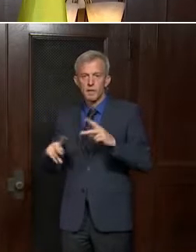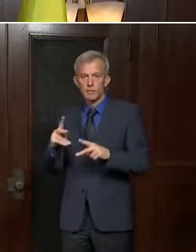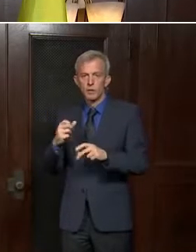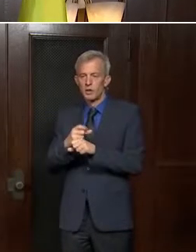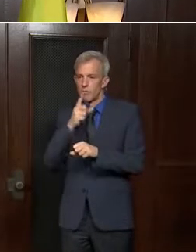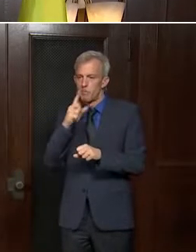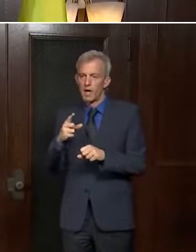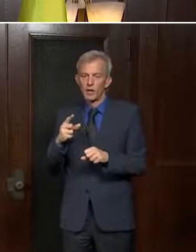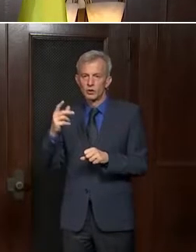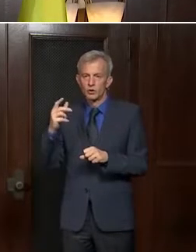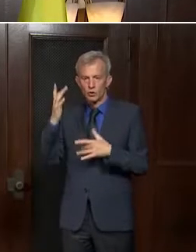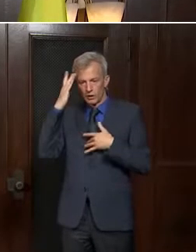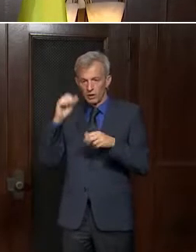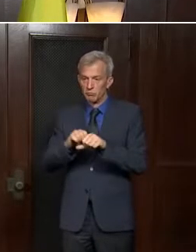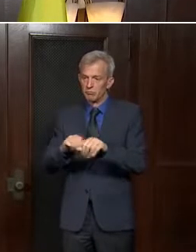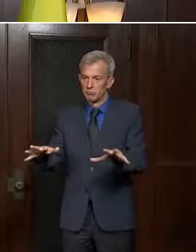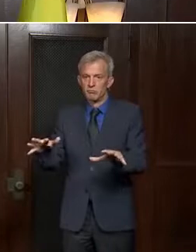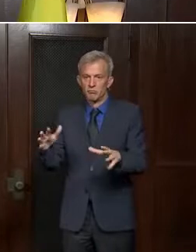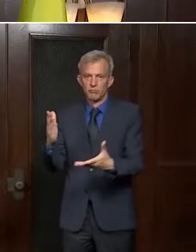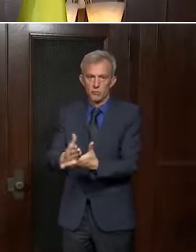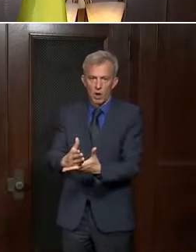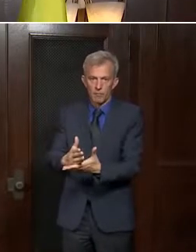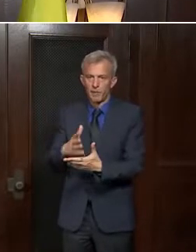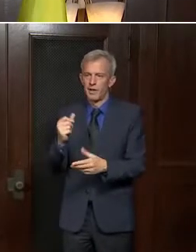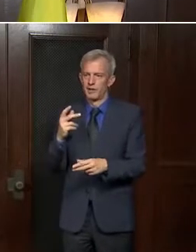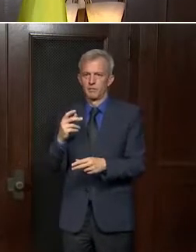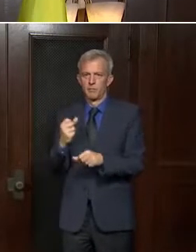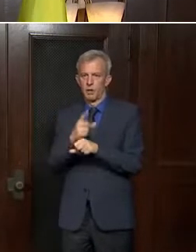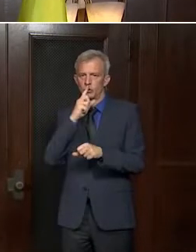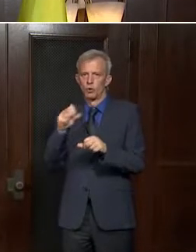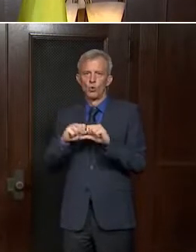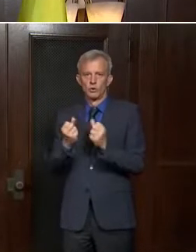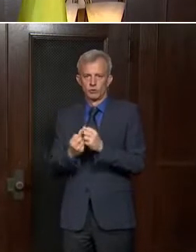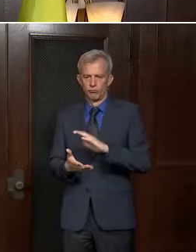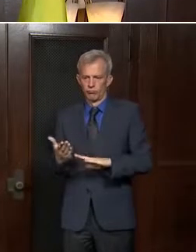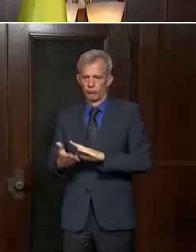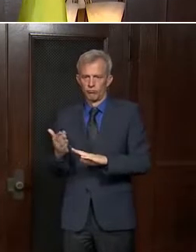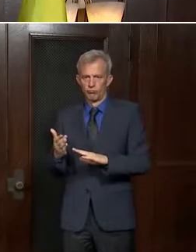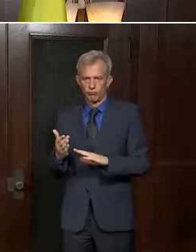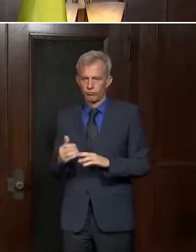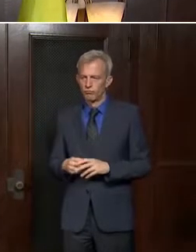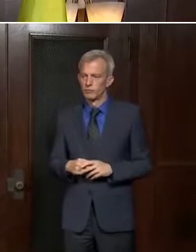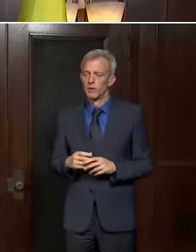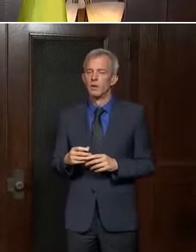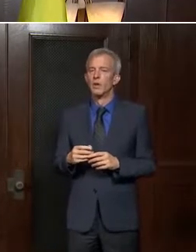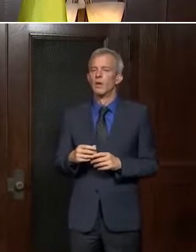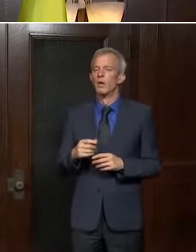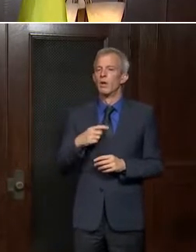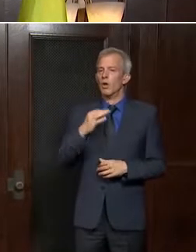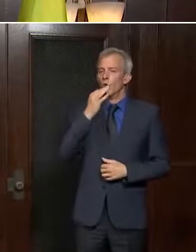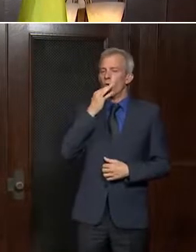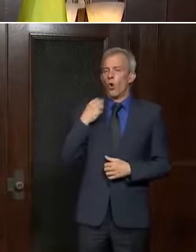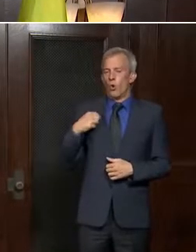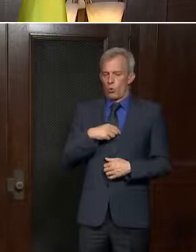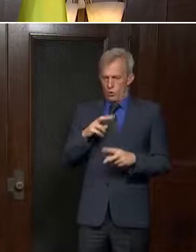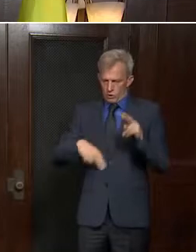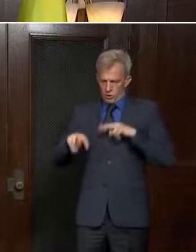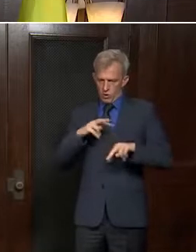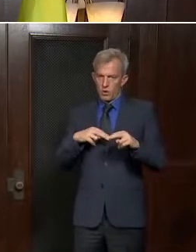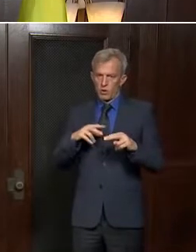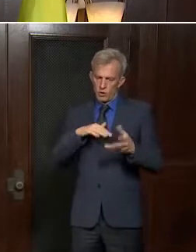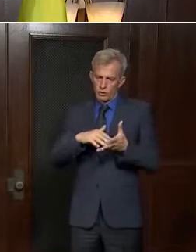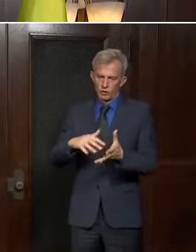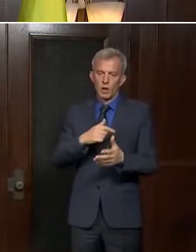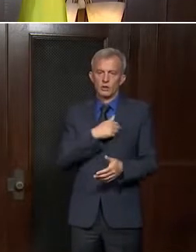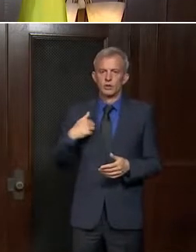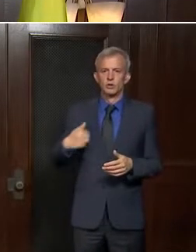society relatively functional. In the coming days and weeks, we're going to continue to monitor how these steps take hold in China and